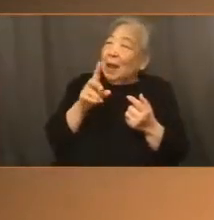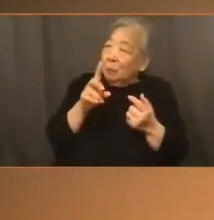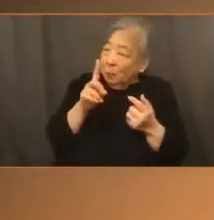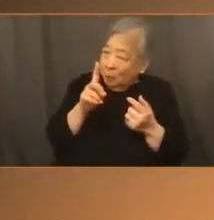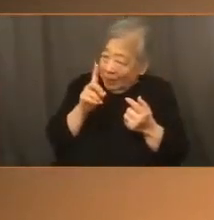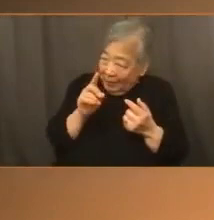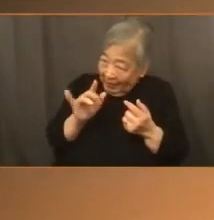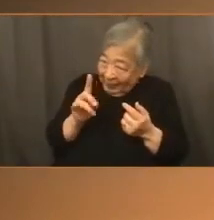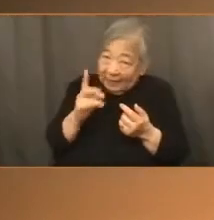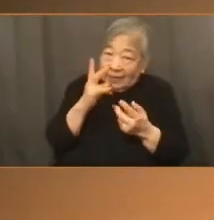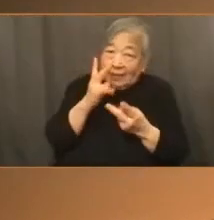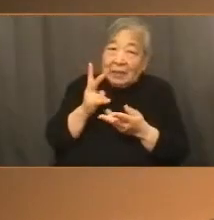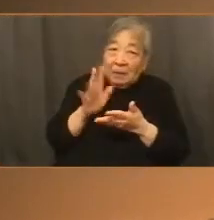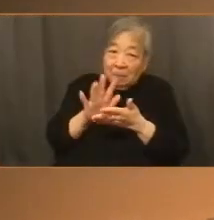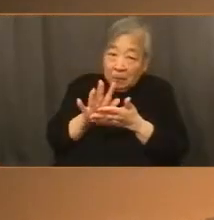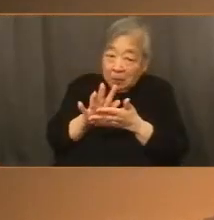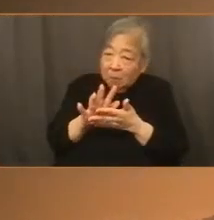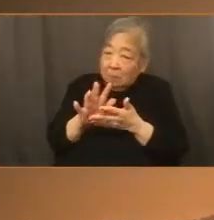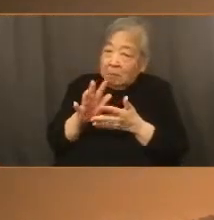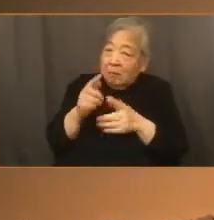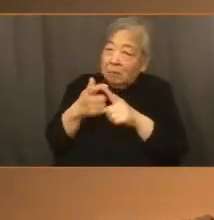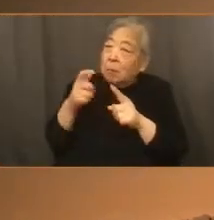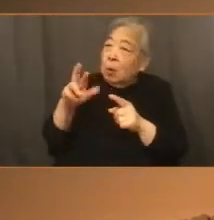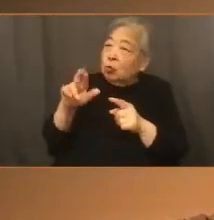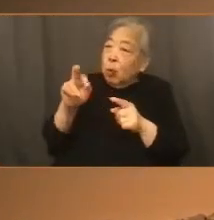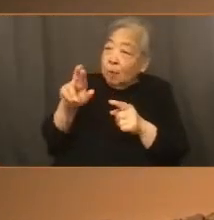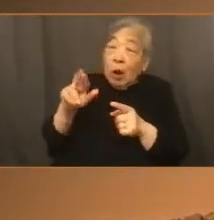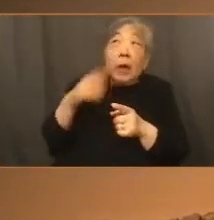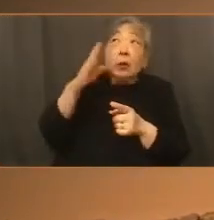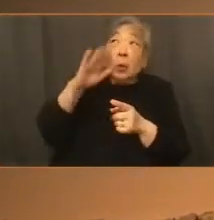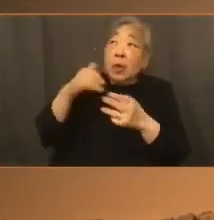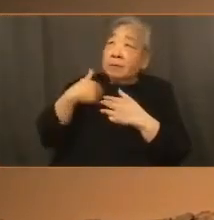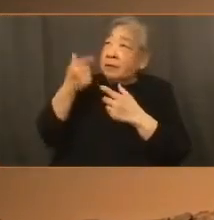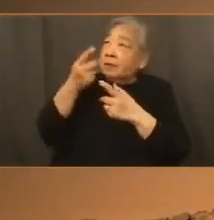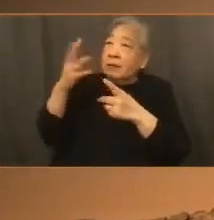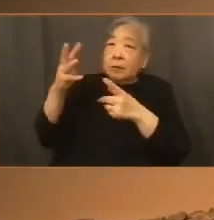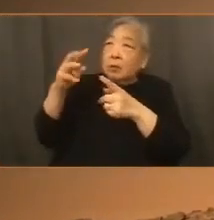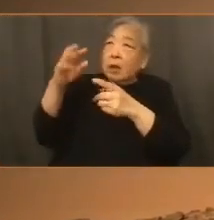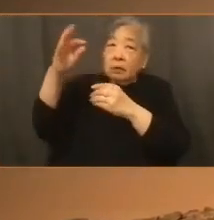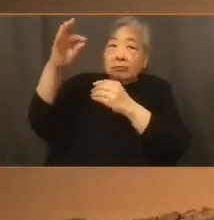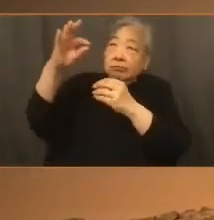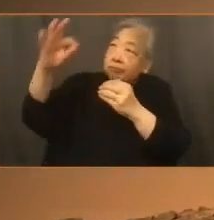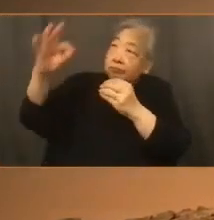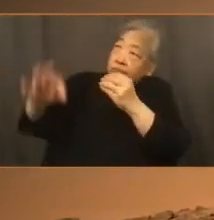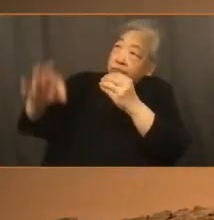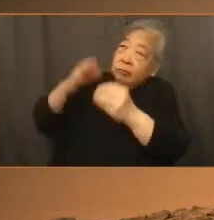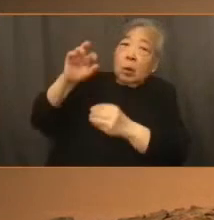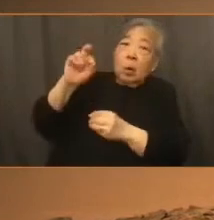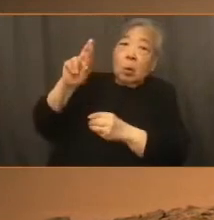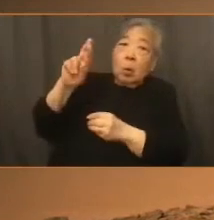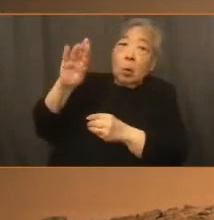And I know that we have some great orbiters around Mars that have been able to kind of give us those high data rates.